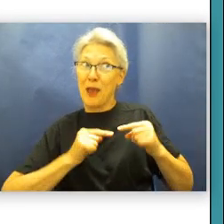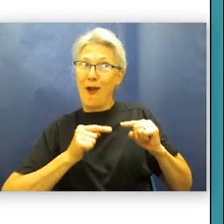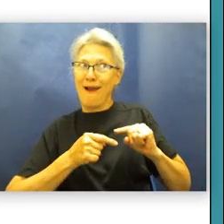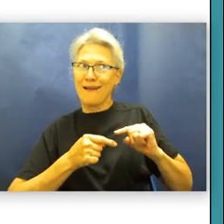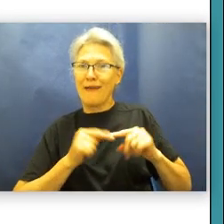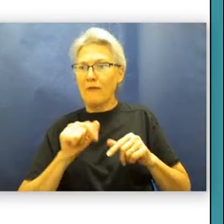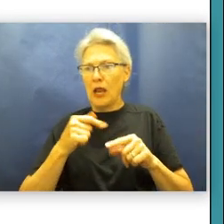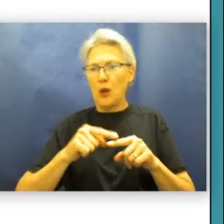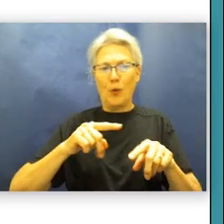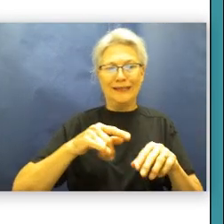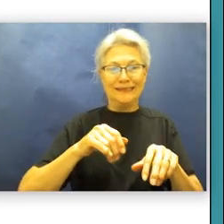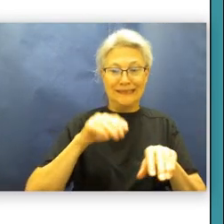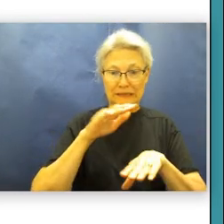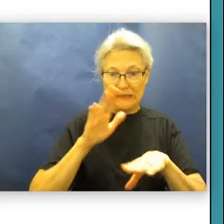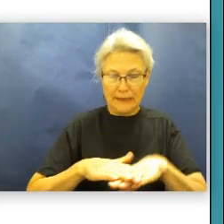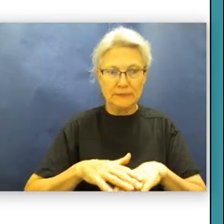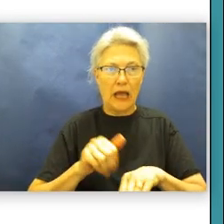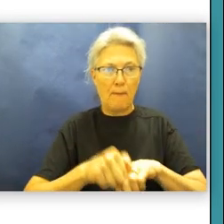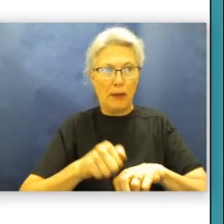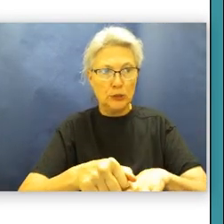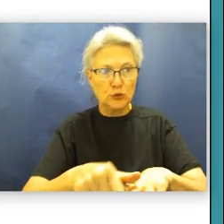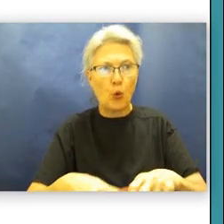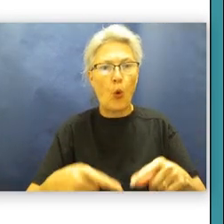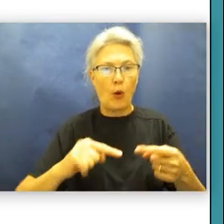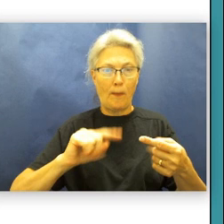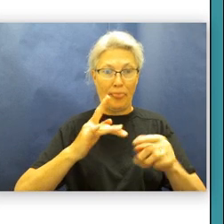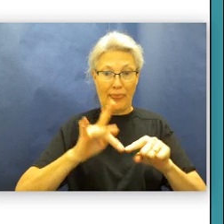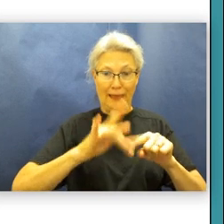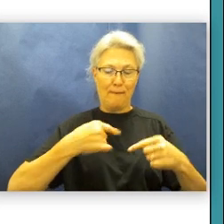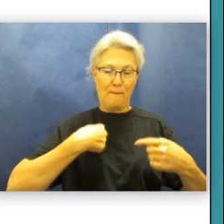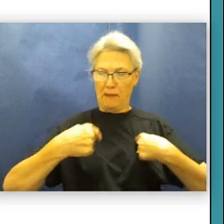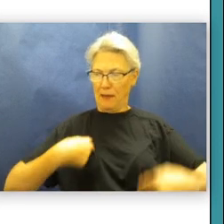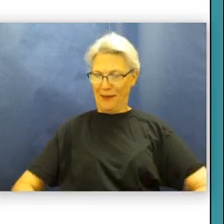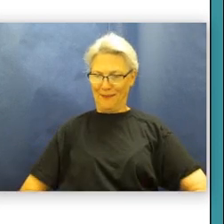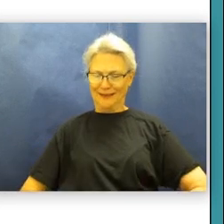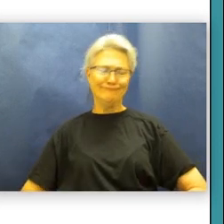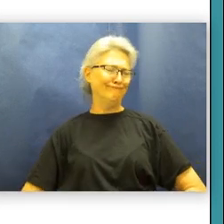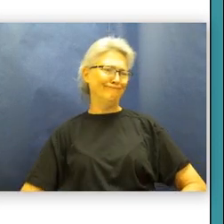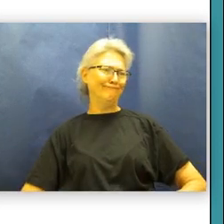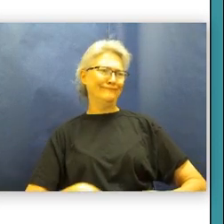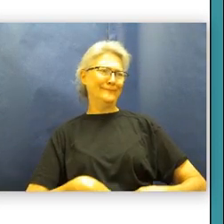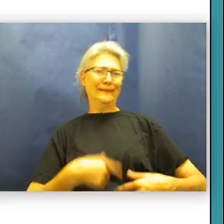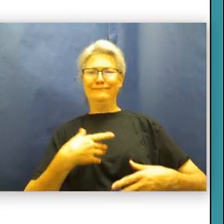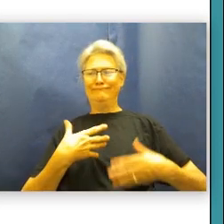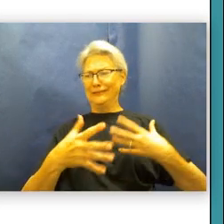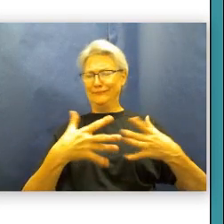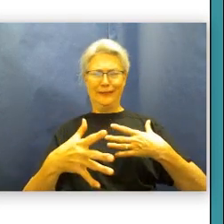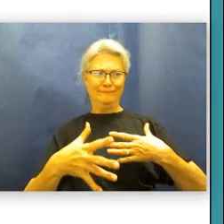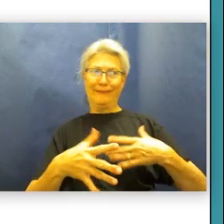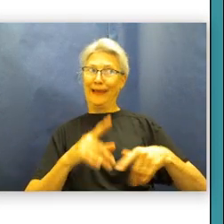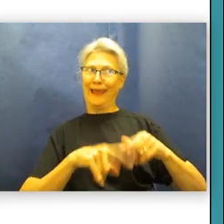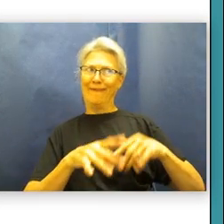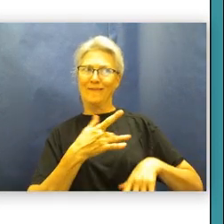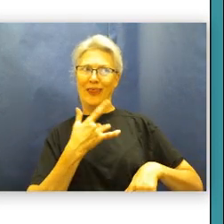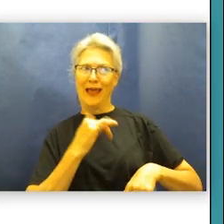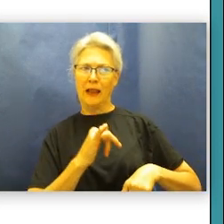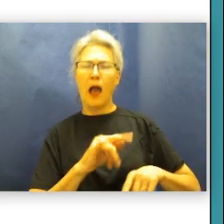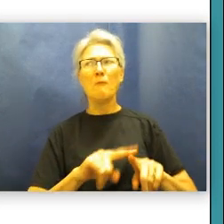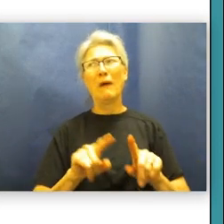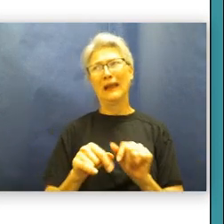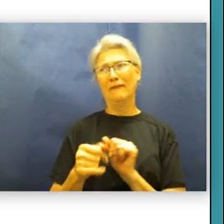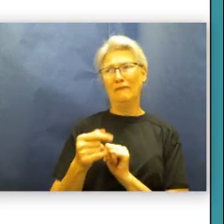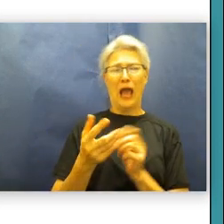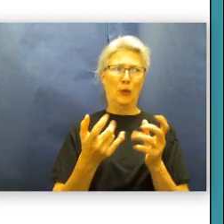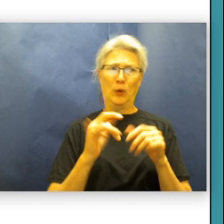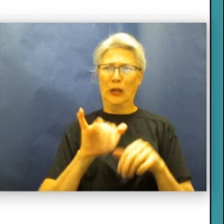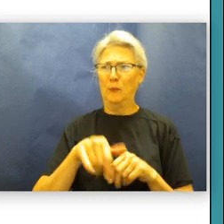pin into me, it doesn't matter, for I cannot feel it. But if I do not want people to call me a fool, and if my head stays stuffed